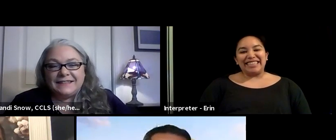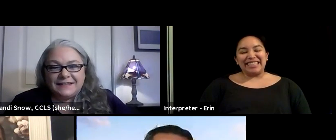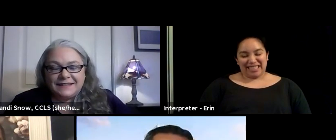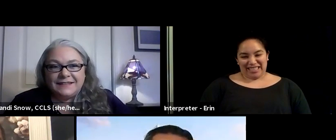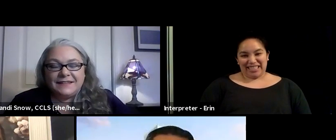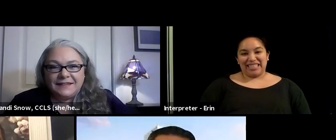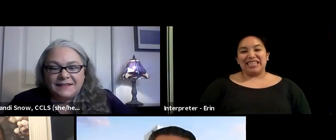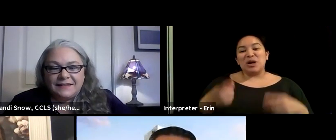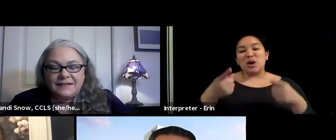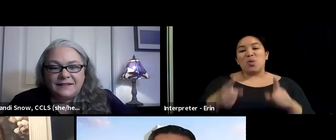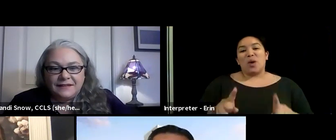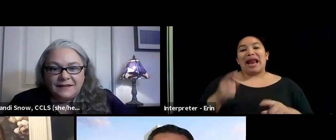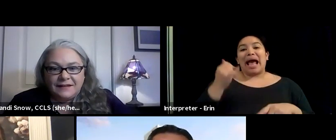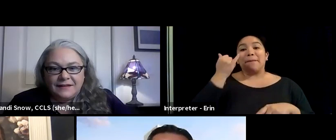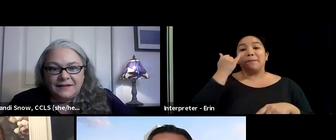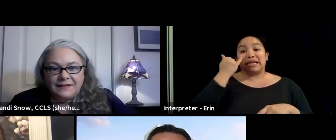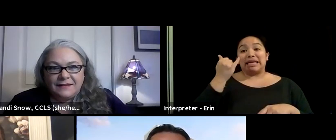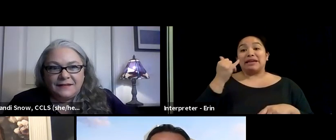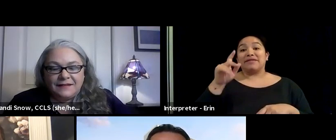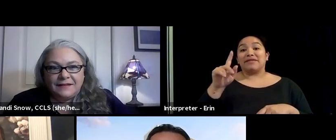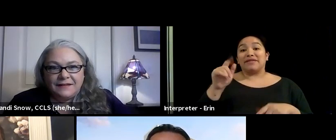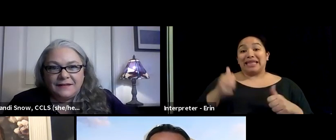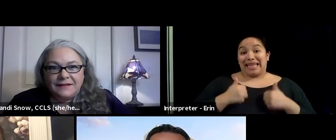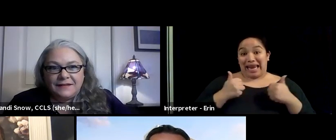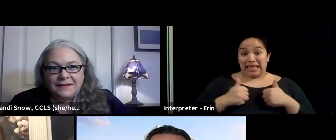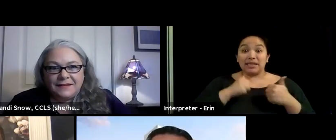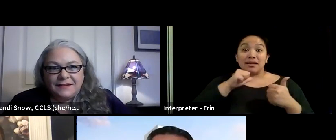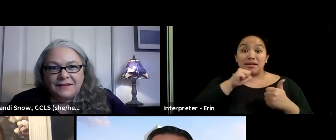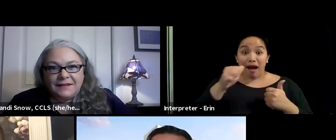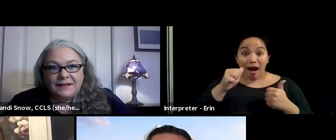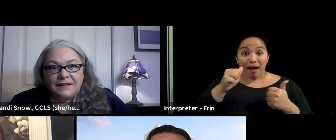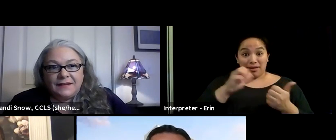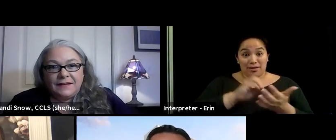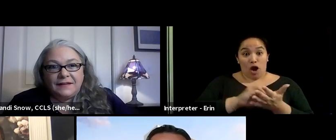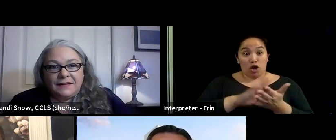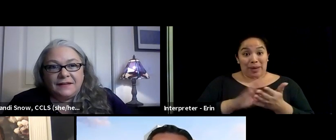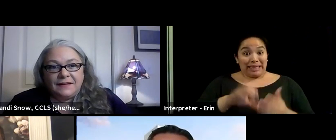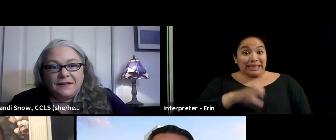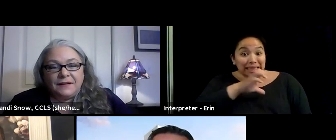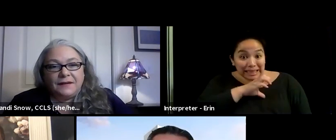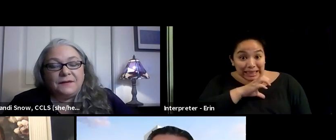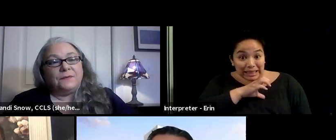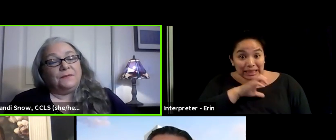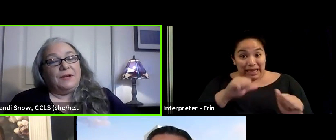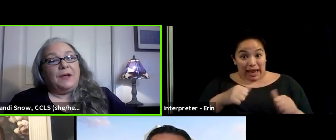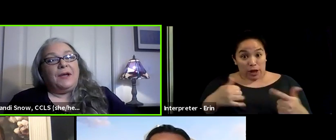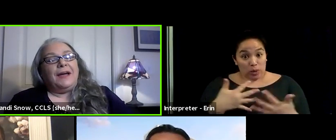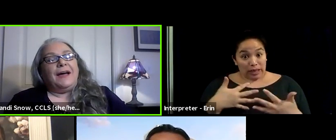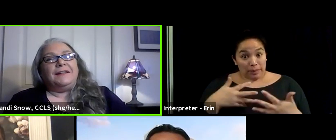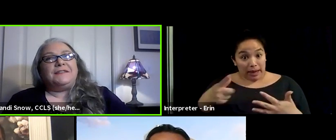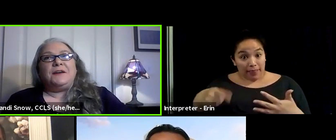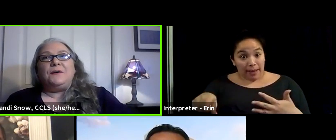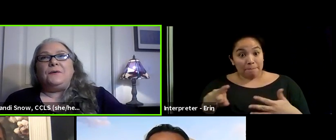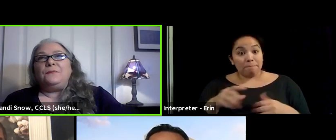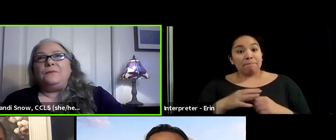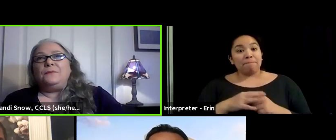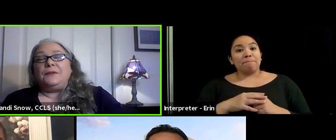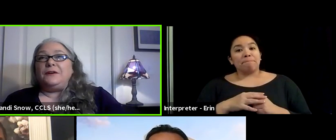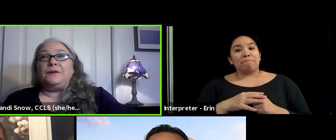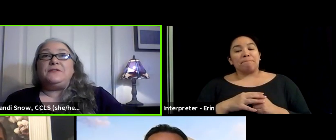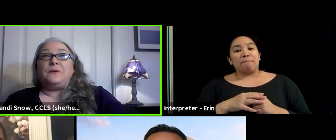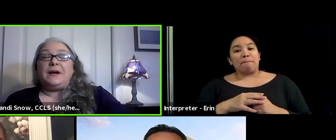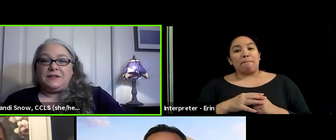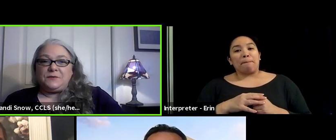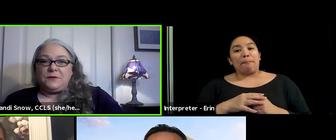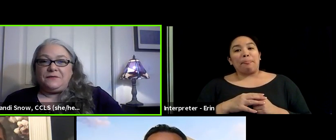if the tenants are undocumented and the landlord knows? Can they intimidate them? Oh, so